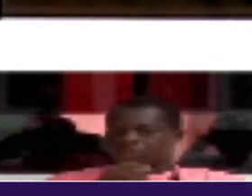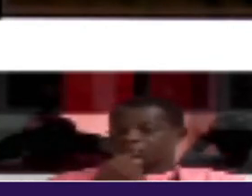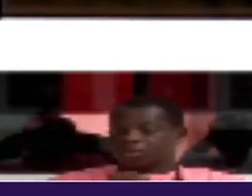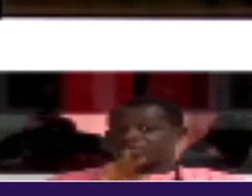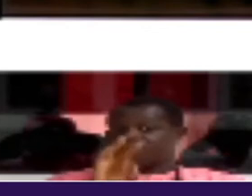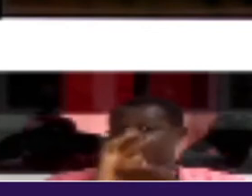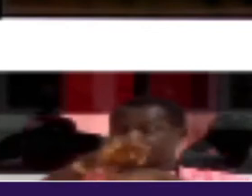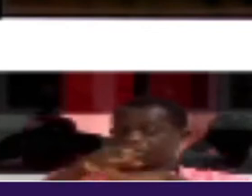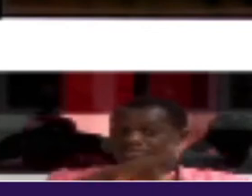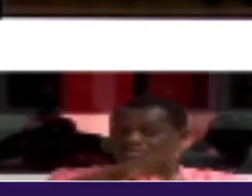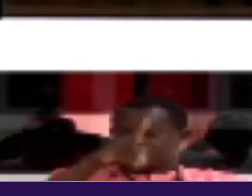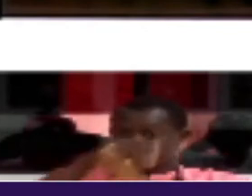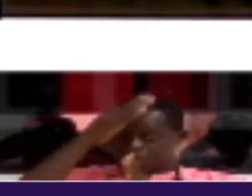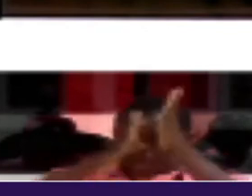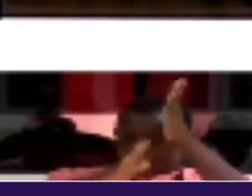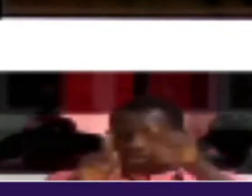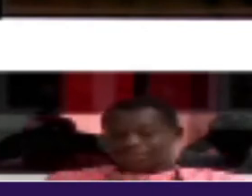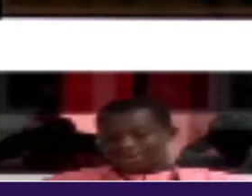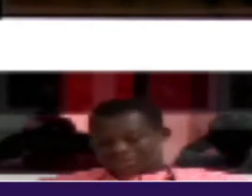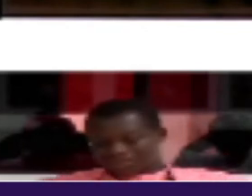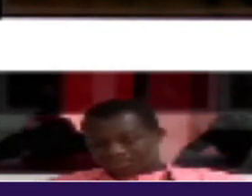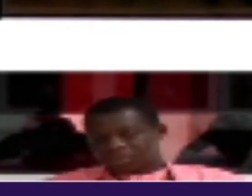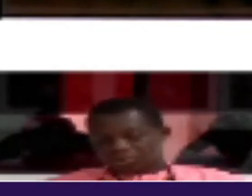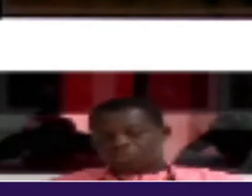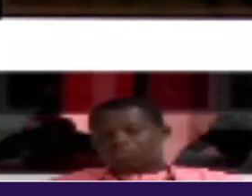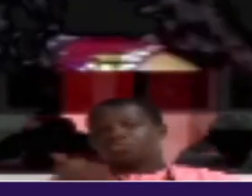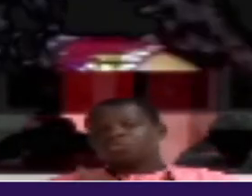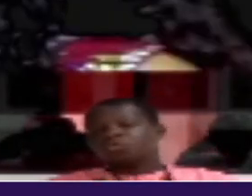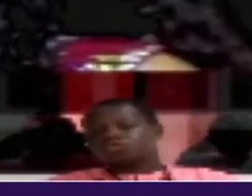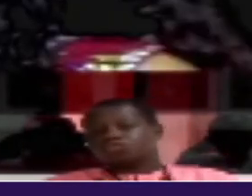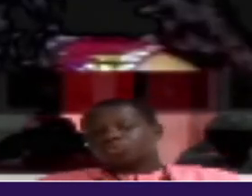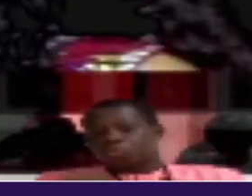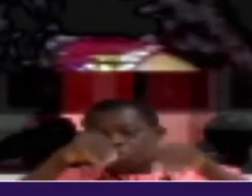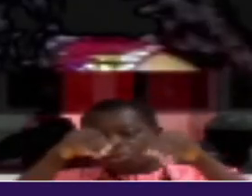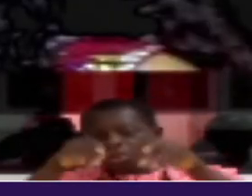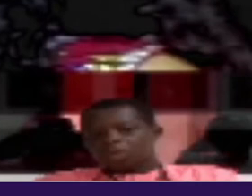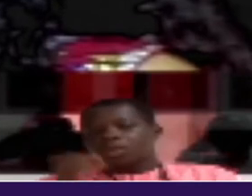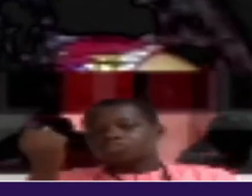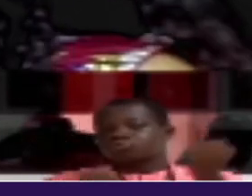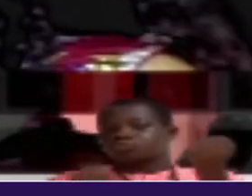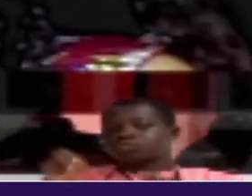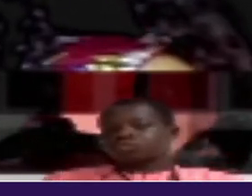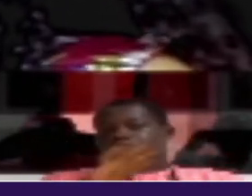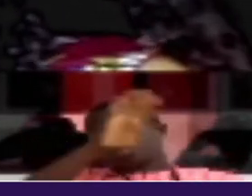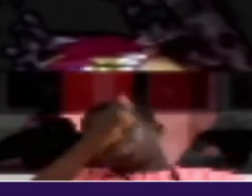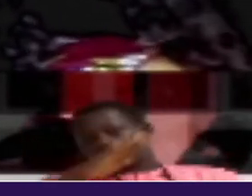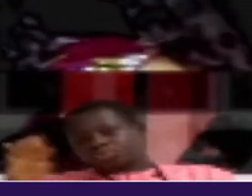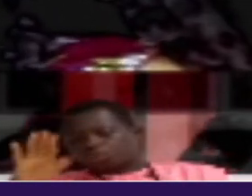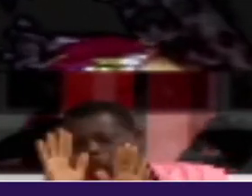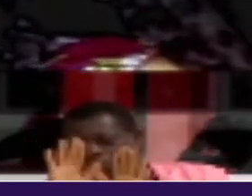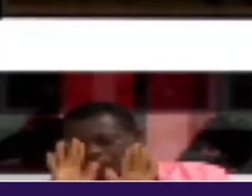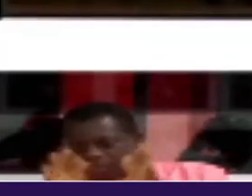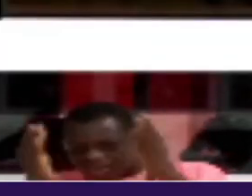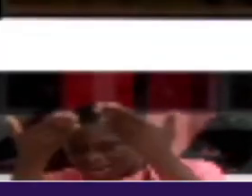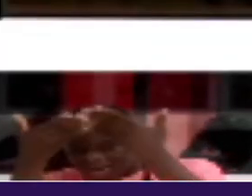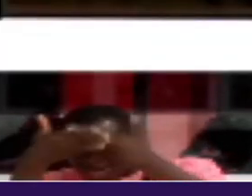that area. Because the mining there was illegal. Some of these trucks, they do sneak at night